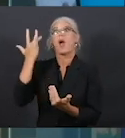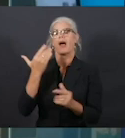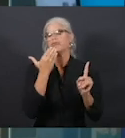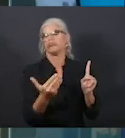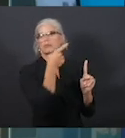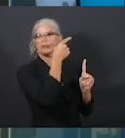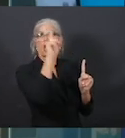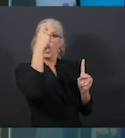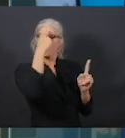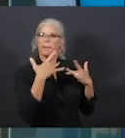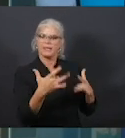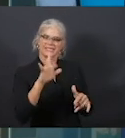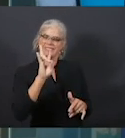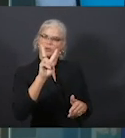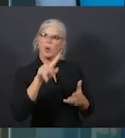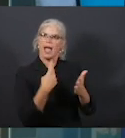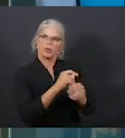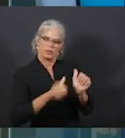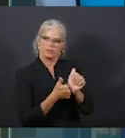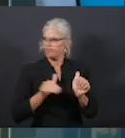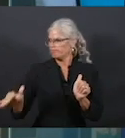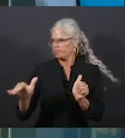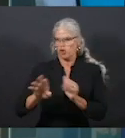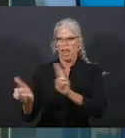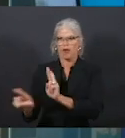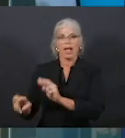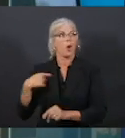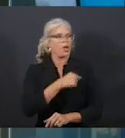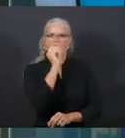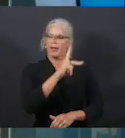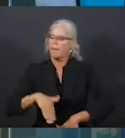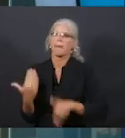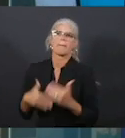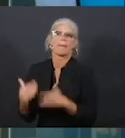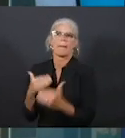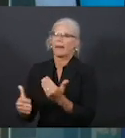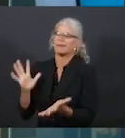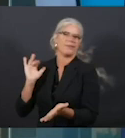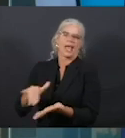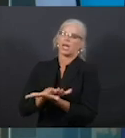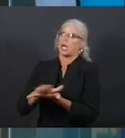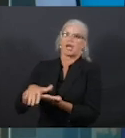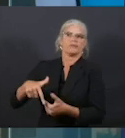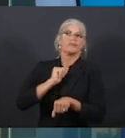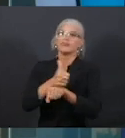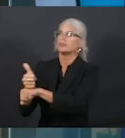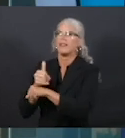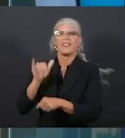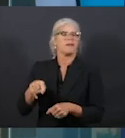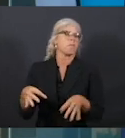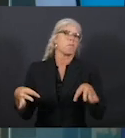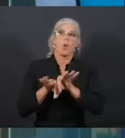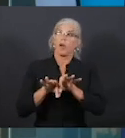ready. We were able to fully deploy the Florida National Guard and have them in place on scene before the storm makes landfall, and that's very, very crucial to doing